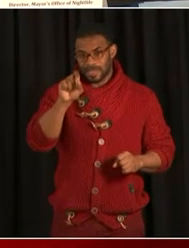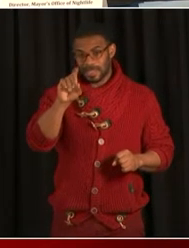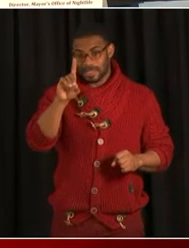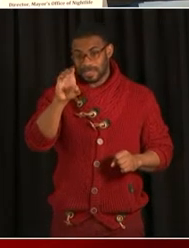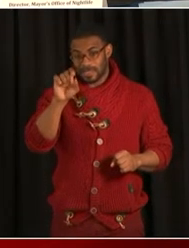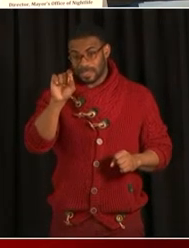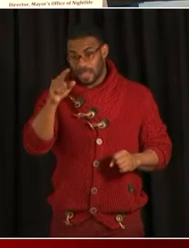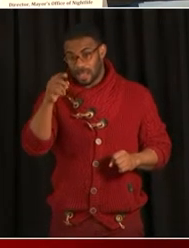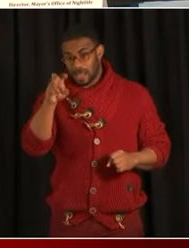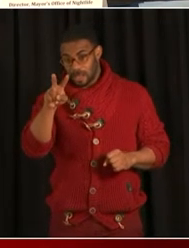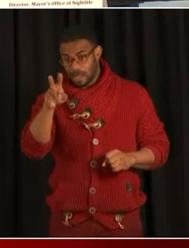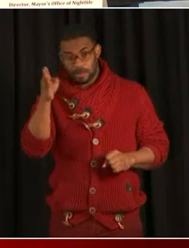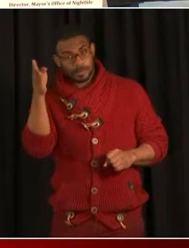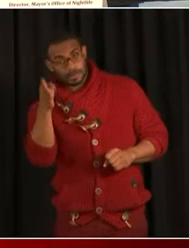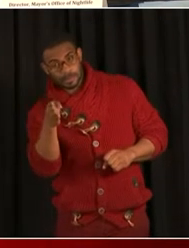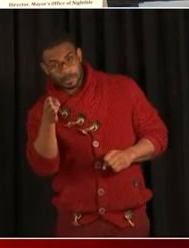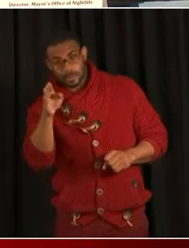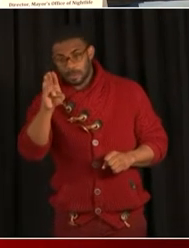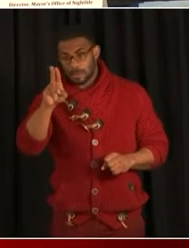coronavirus.dc.gov